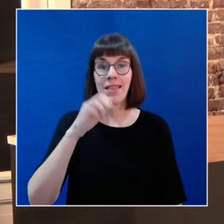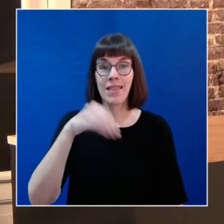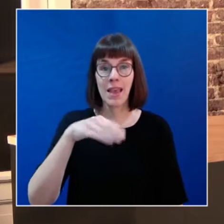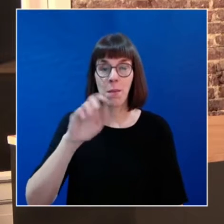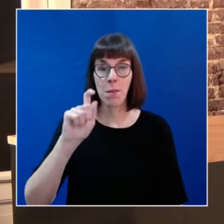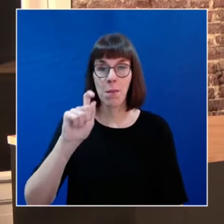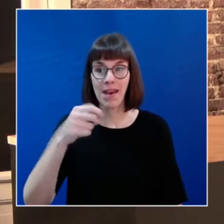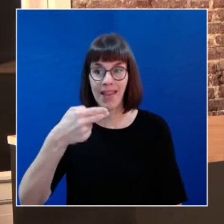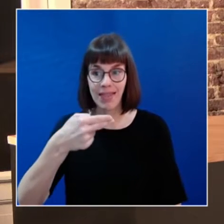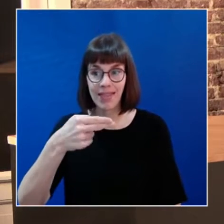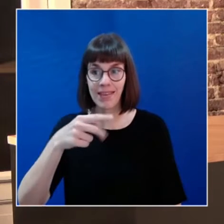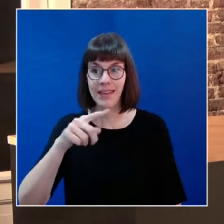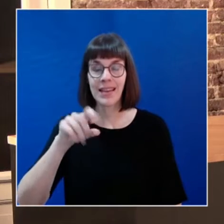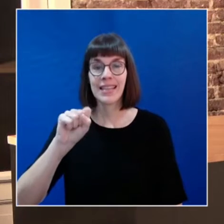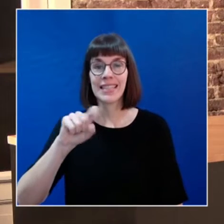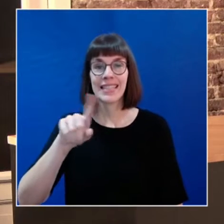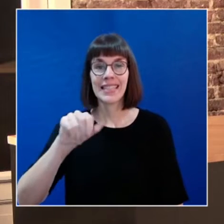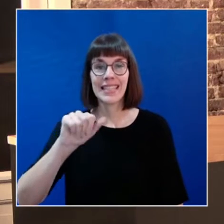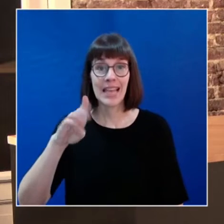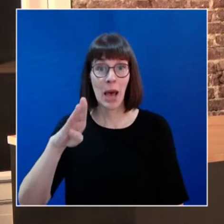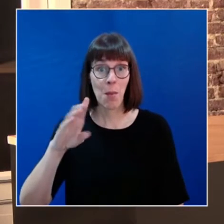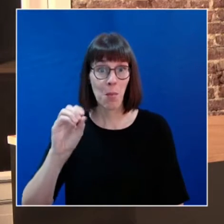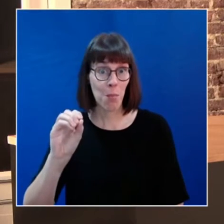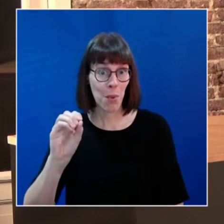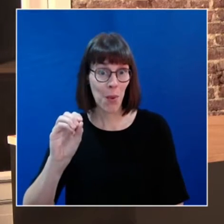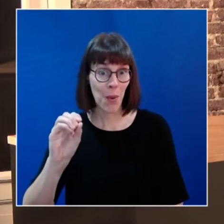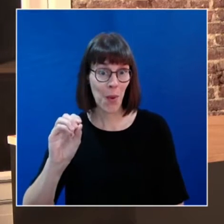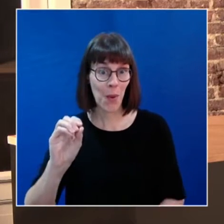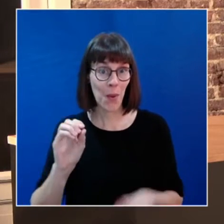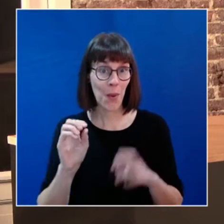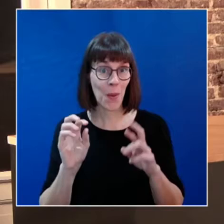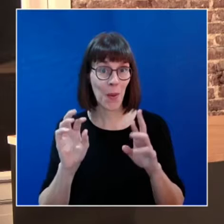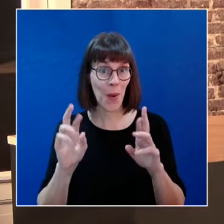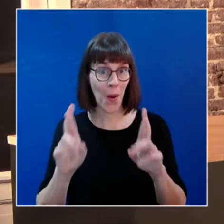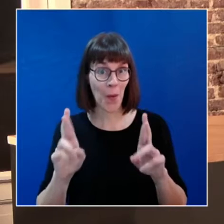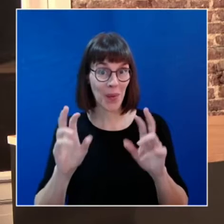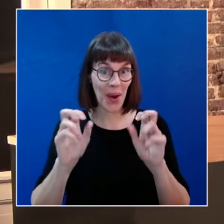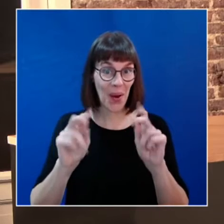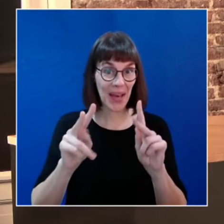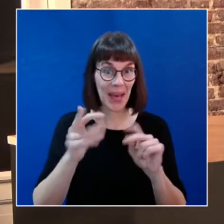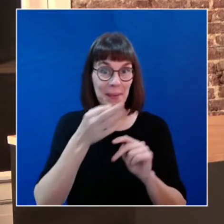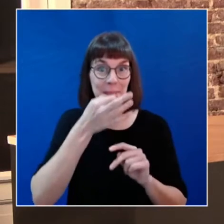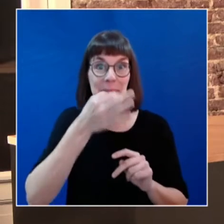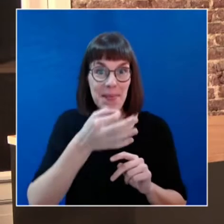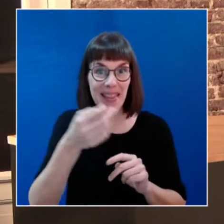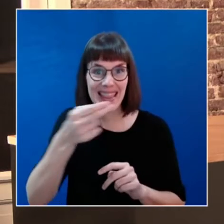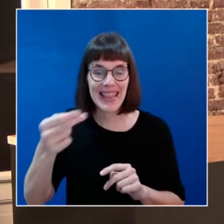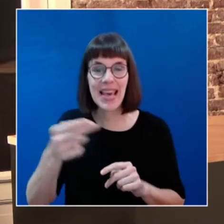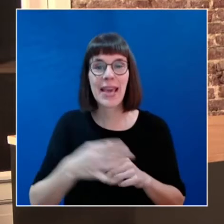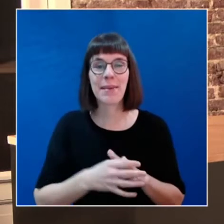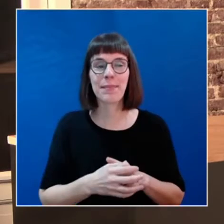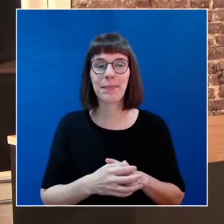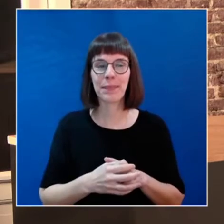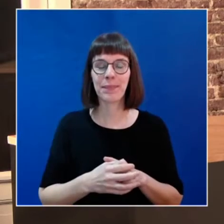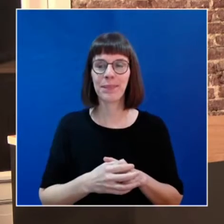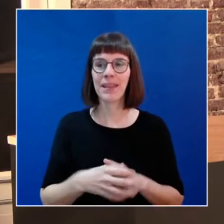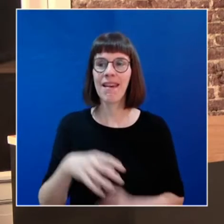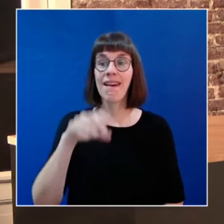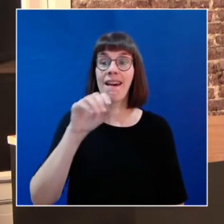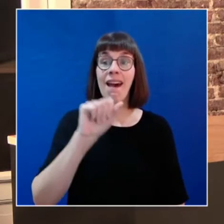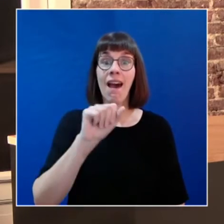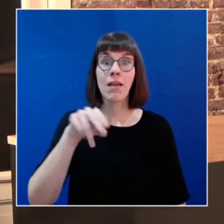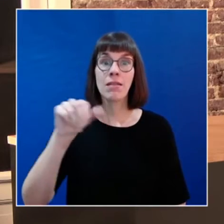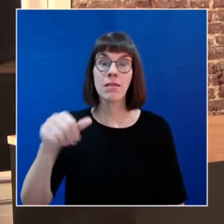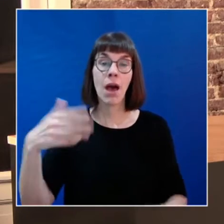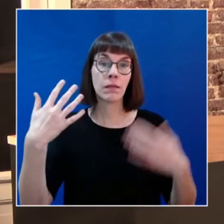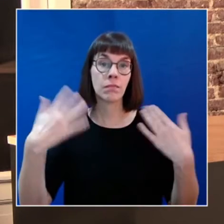Németh-Szabó. I hope that I didn't butcher that too much in my English. Anna is the one who docs, and seriously, I adore